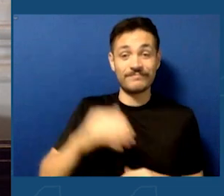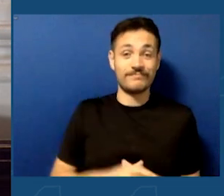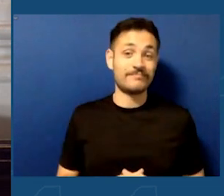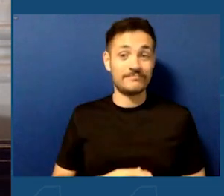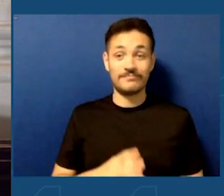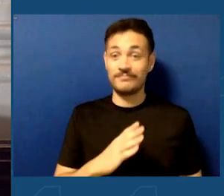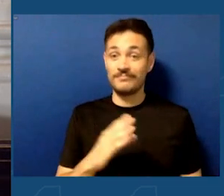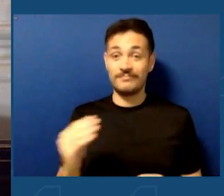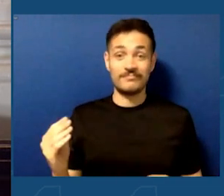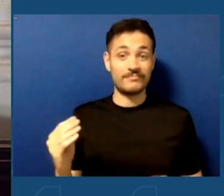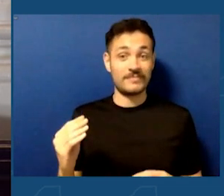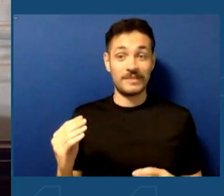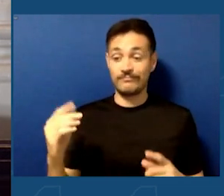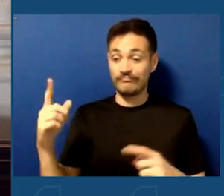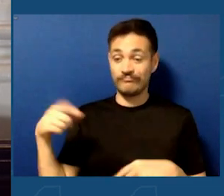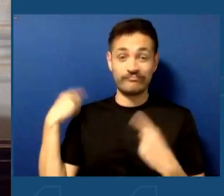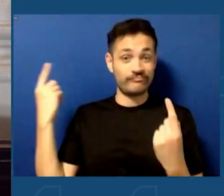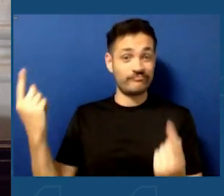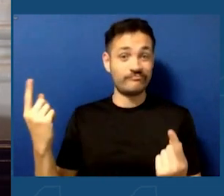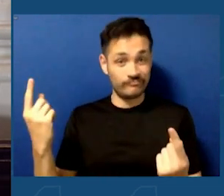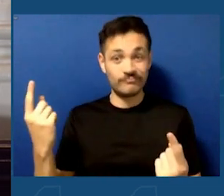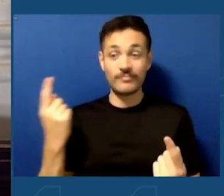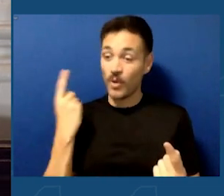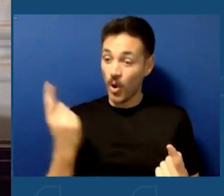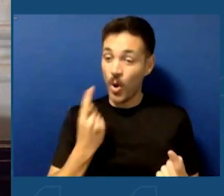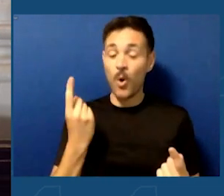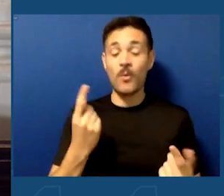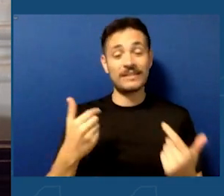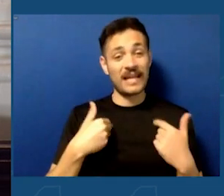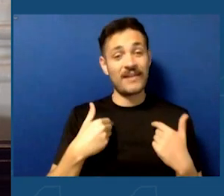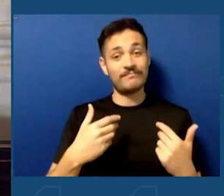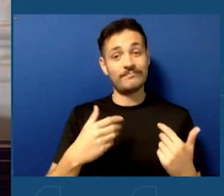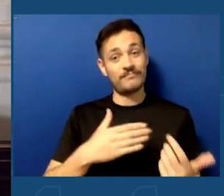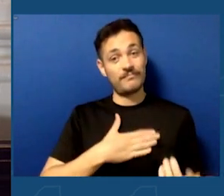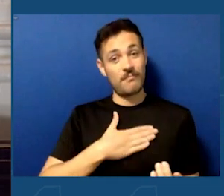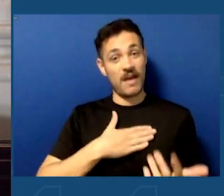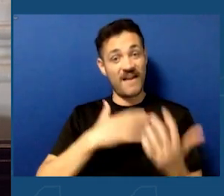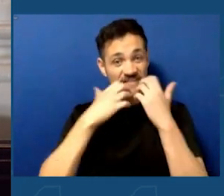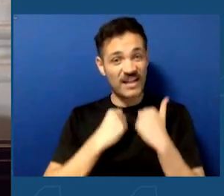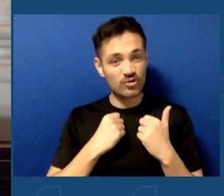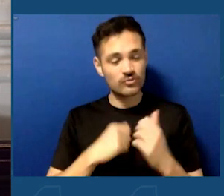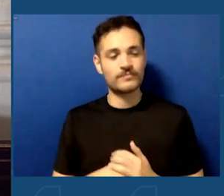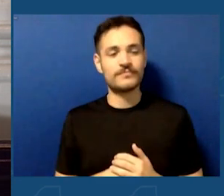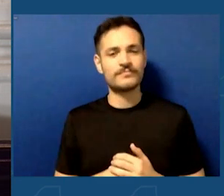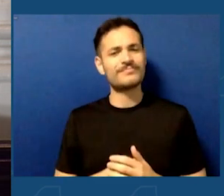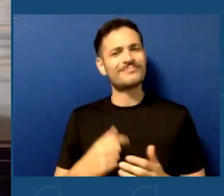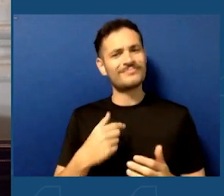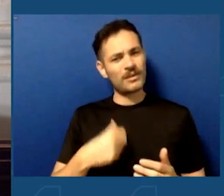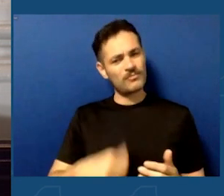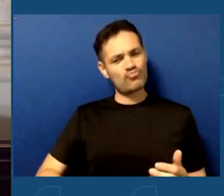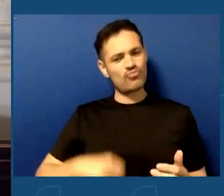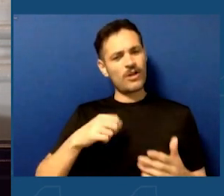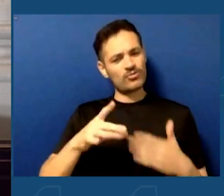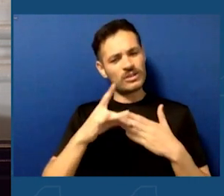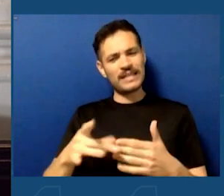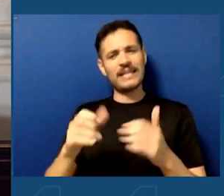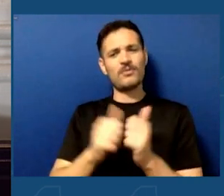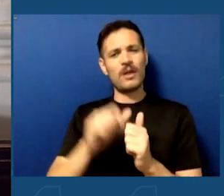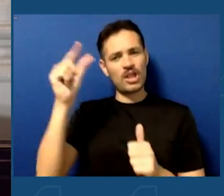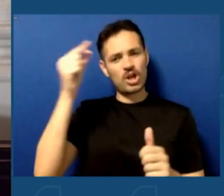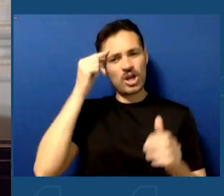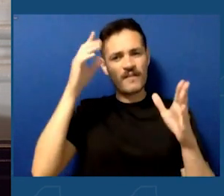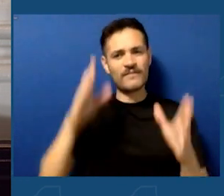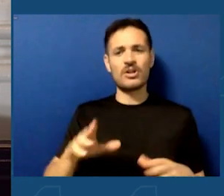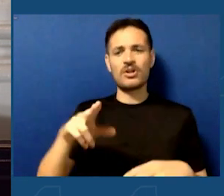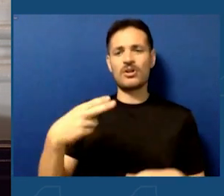tried to bring those values to bear. I'm so excited to be able to lead with Governor Hochul at this moment. We need it. We need to love now